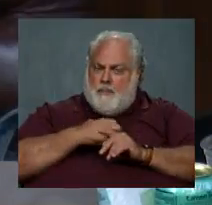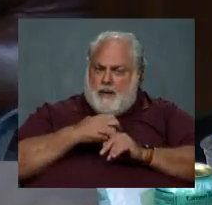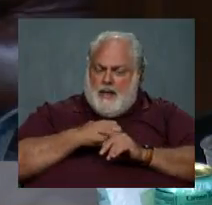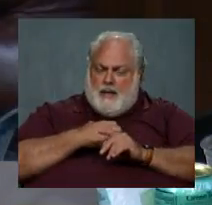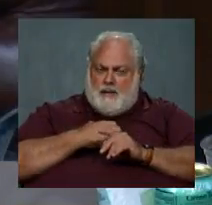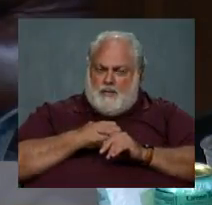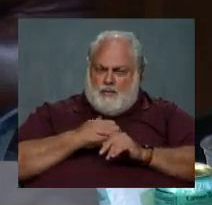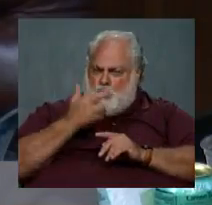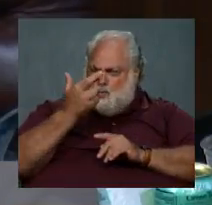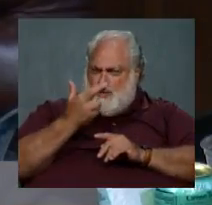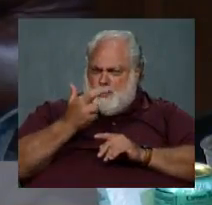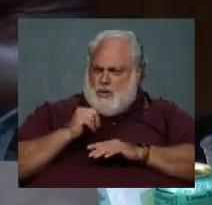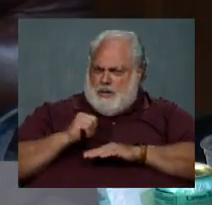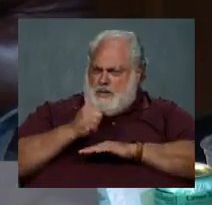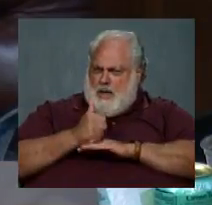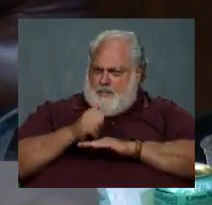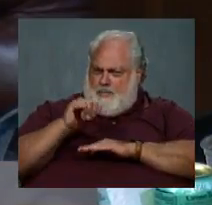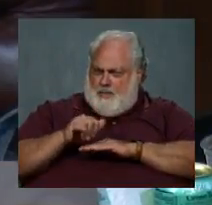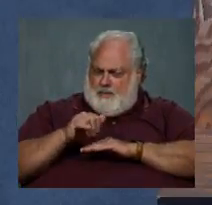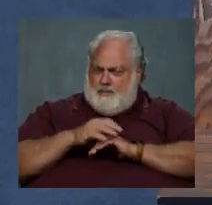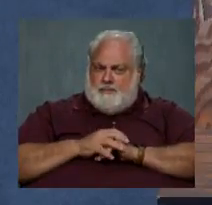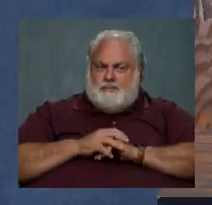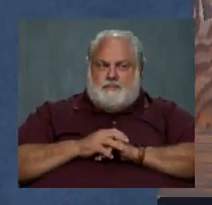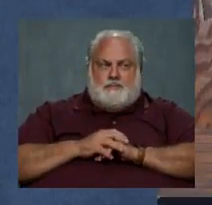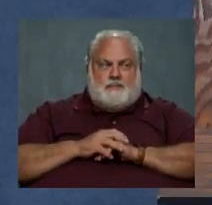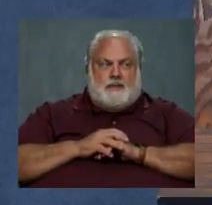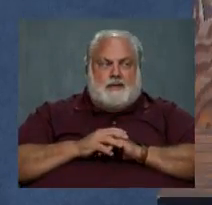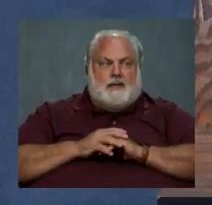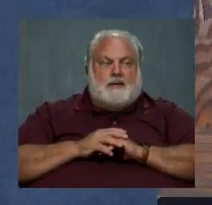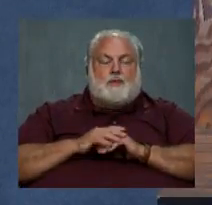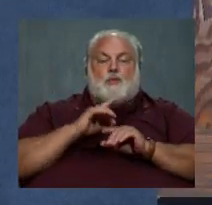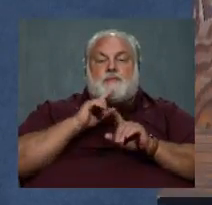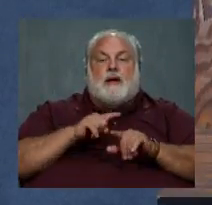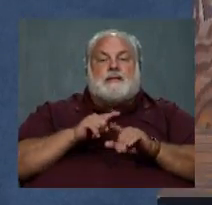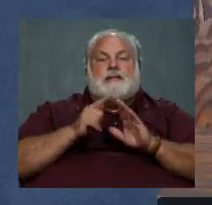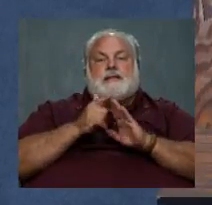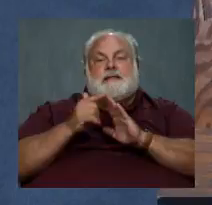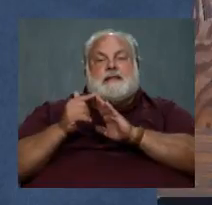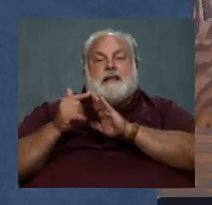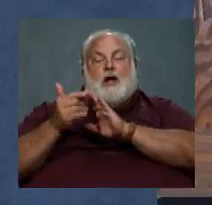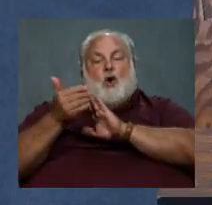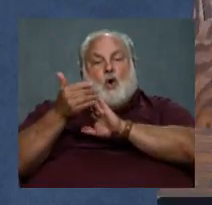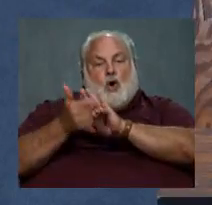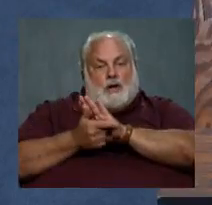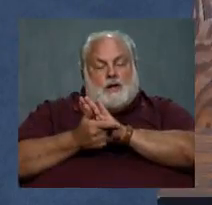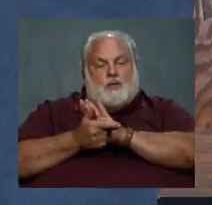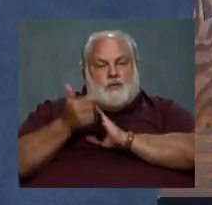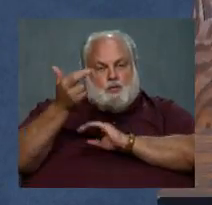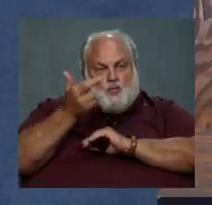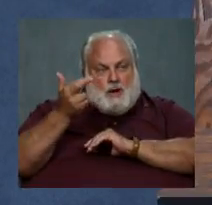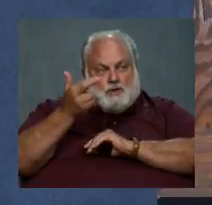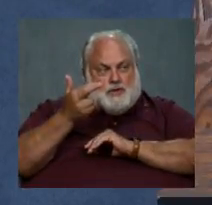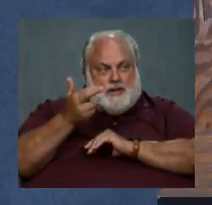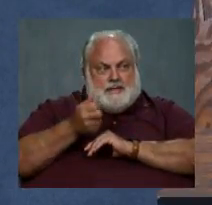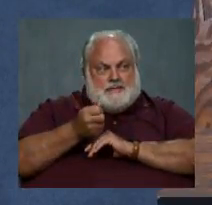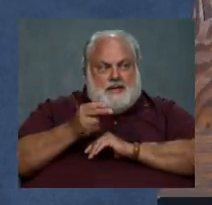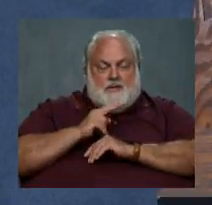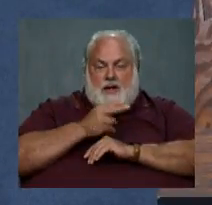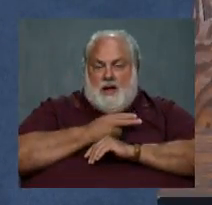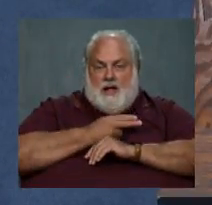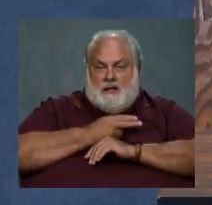for adopting this in the first place? That was the ordinance. The ordinance that came to light was the rationale. Several of us stood